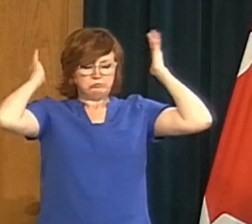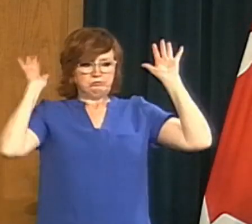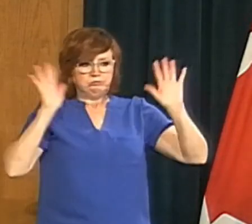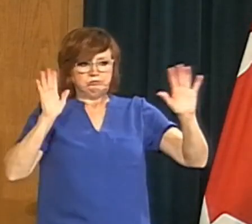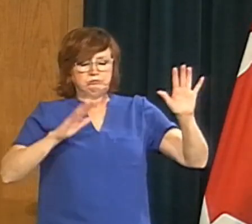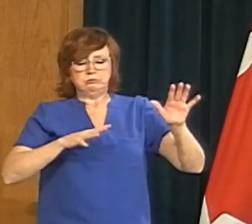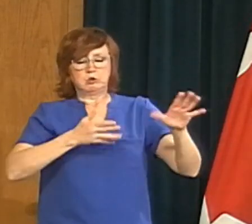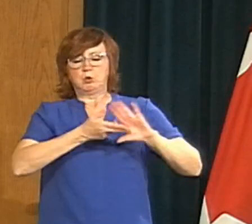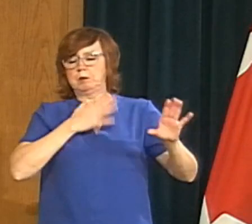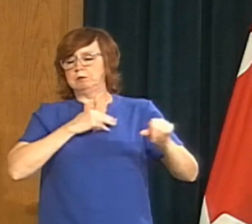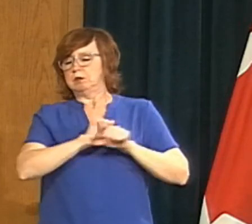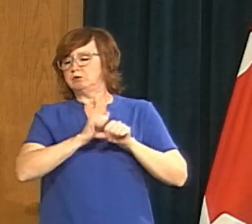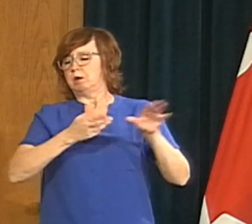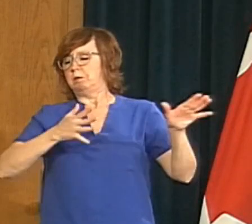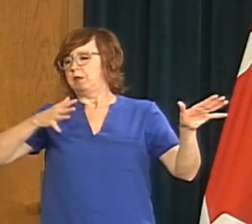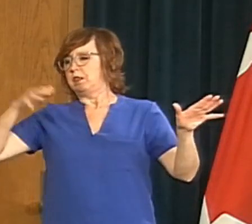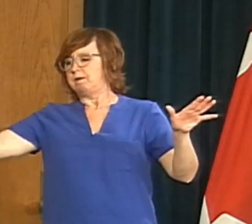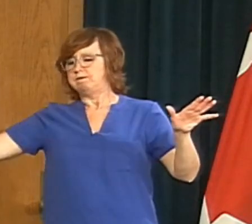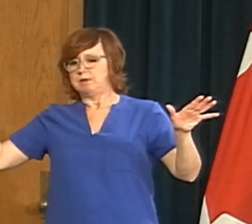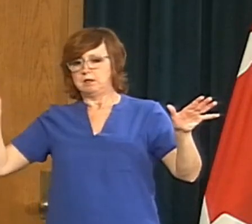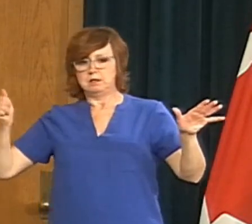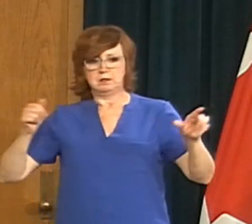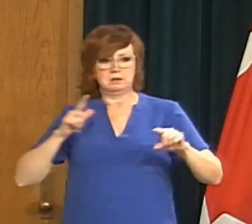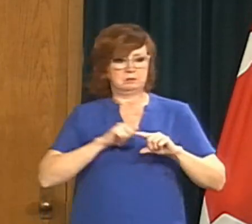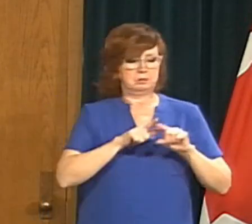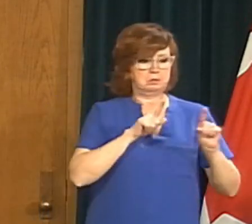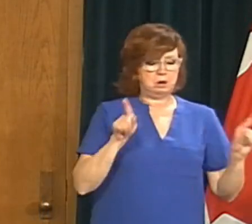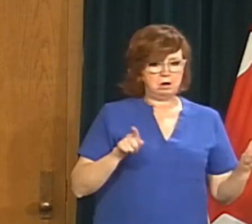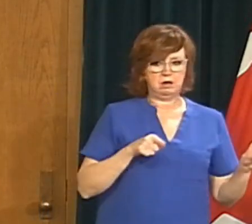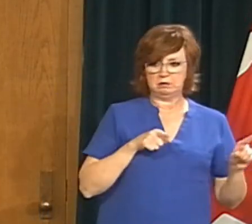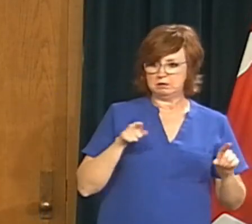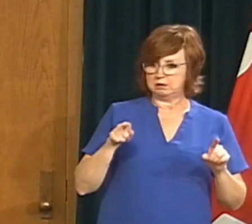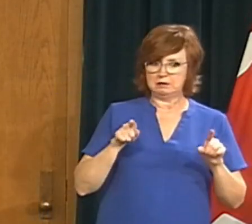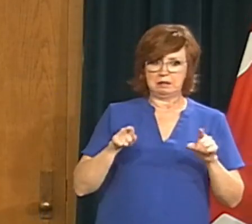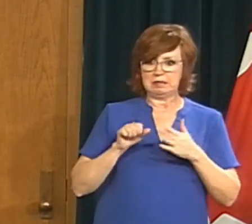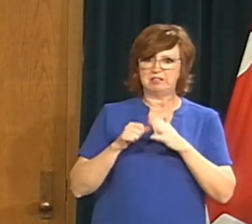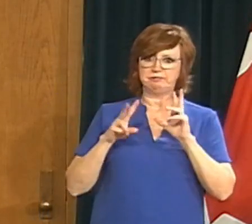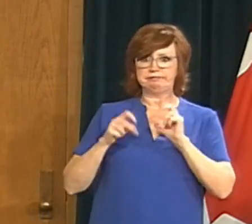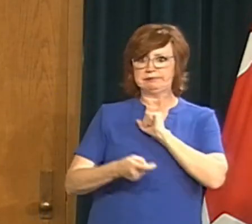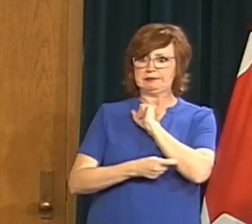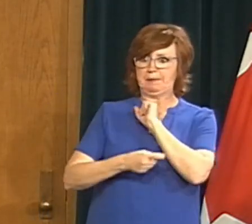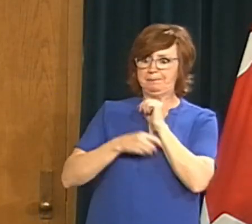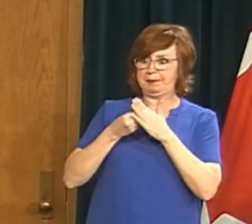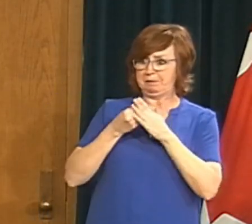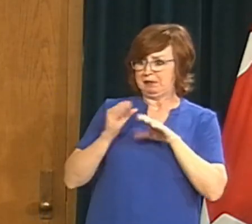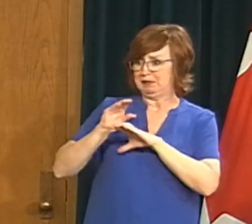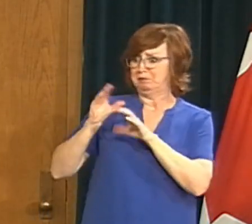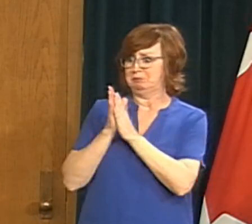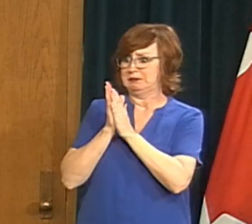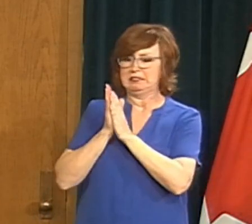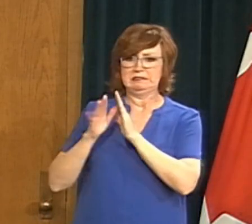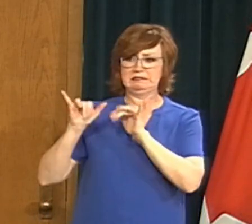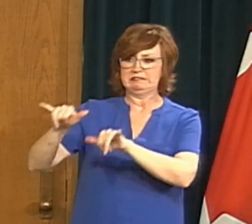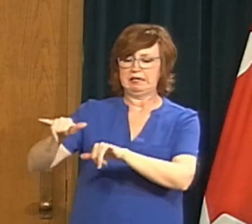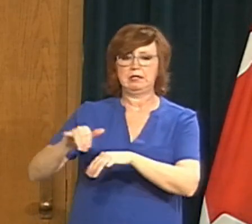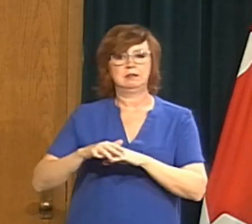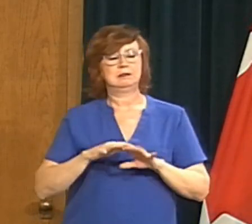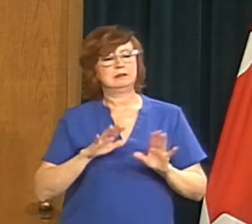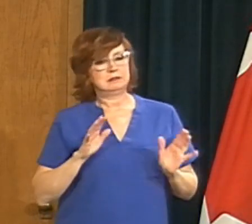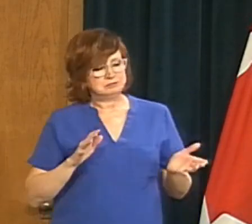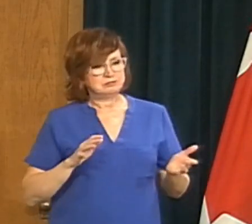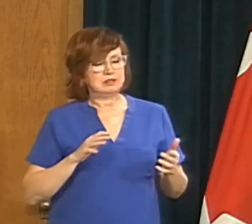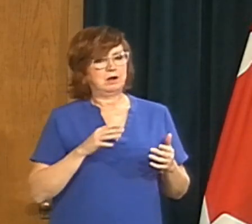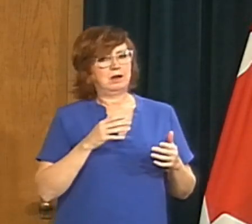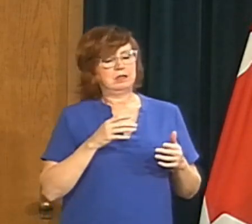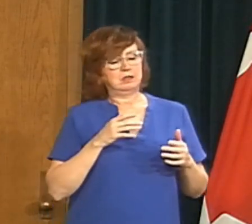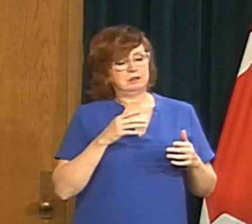to stem some of those workers from leaving? Fortunately, in Saskatchewan, we do have a number of private care homes for our seniors. We have